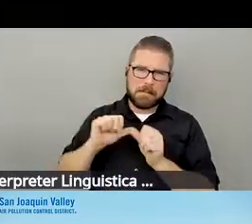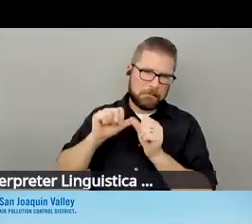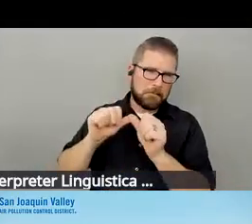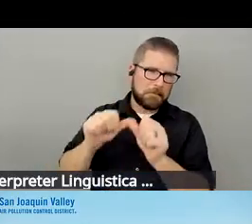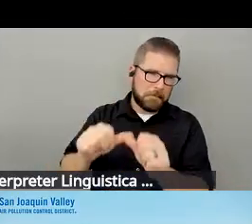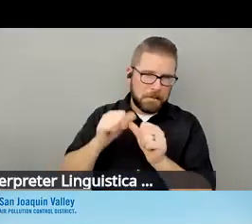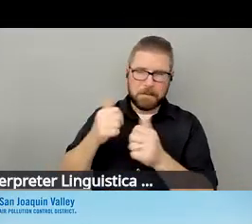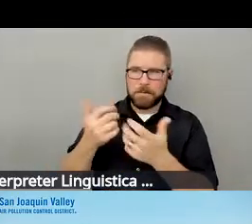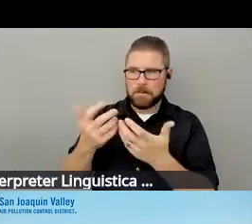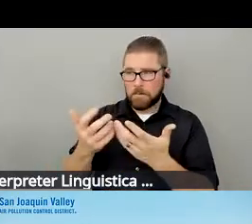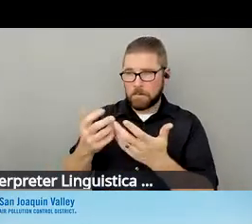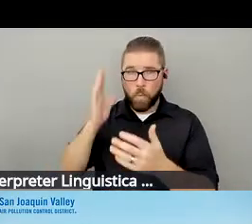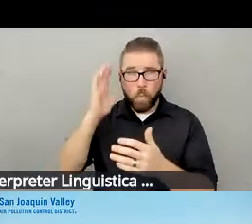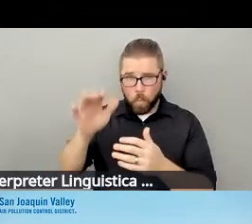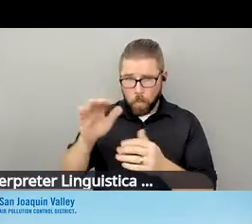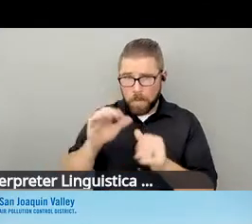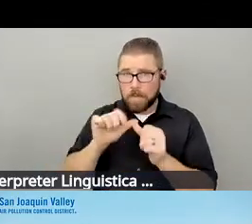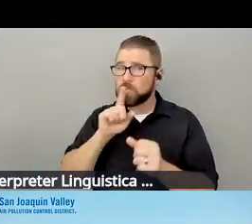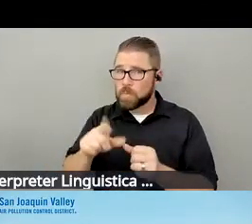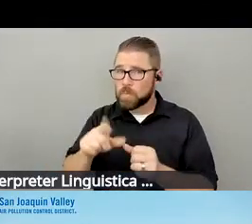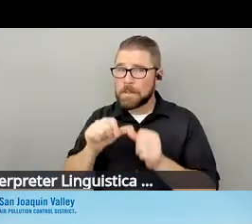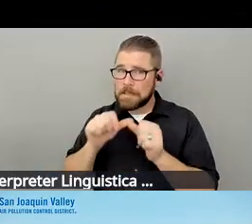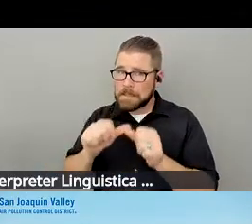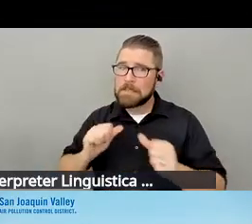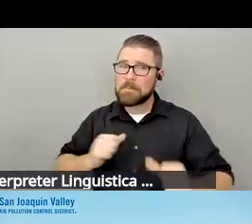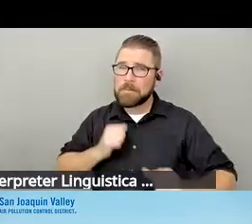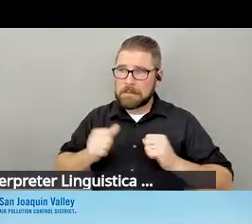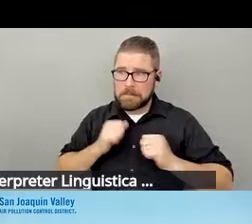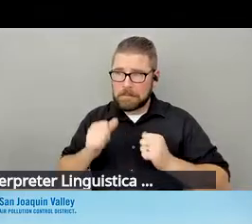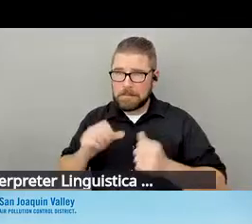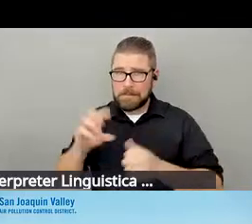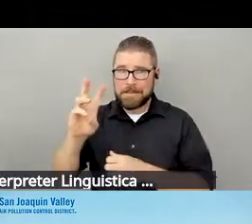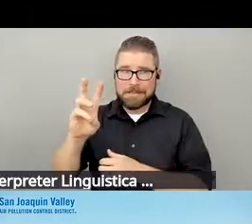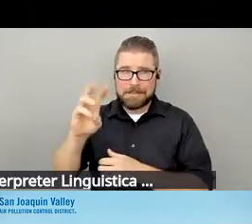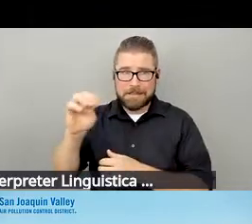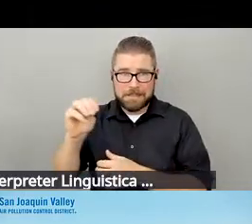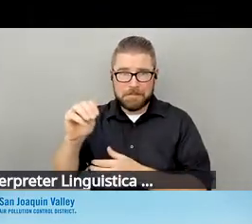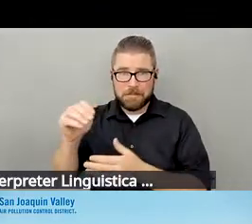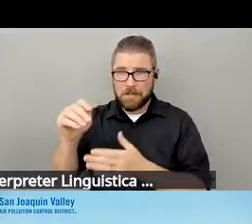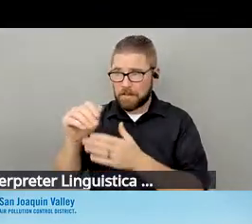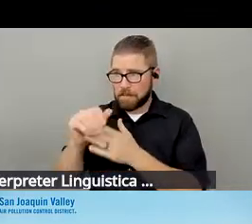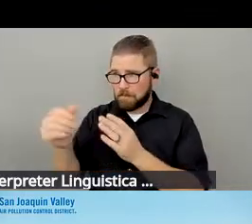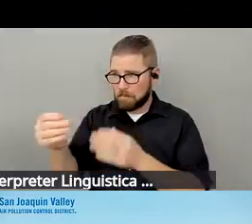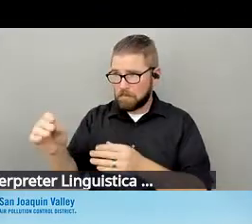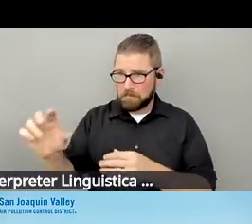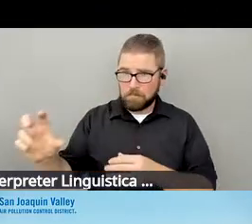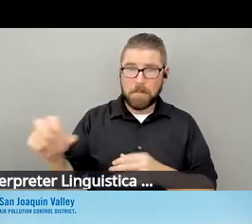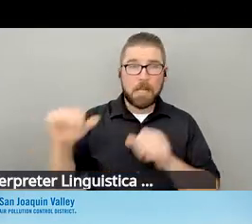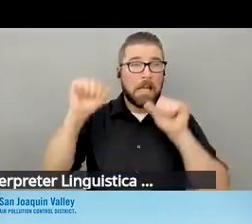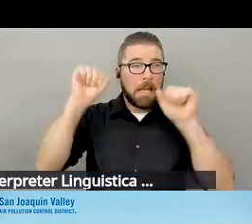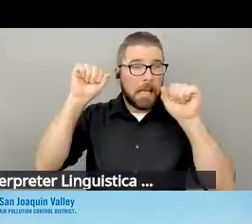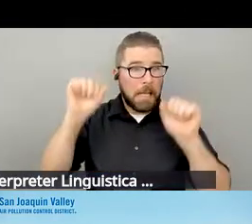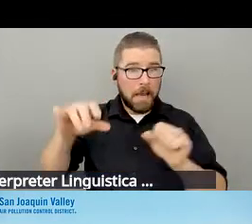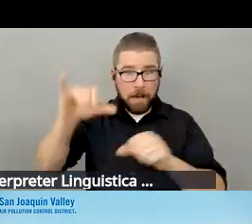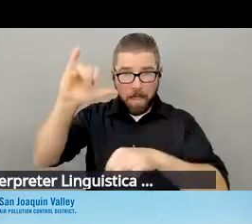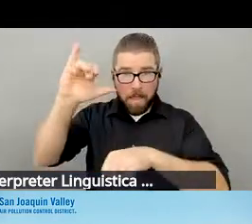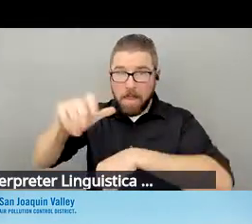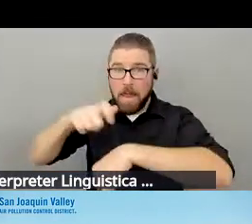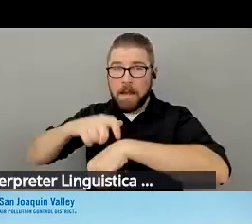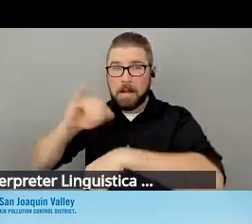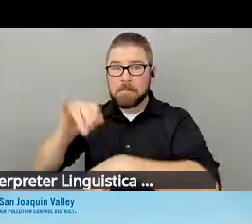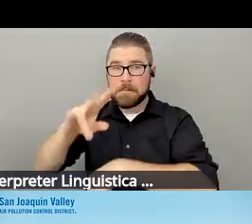there? Will there still be the opportunity to move money to lawnmowers? Will we still be able to have